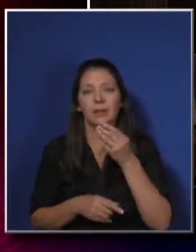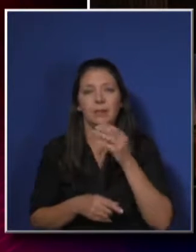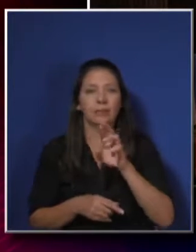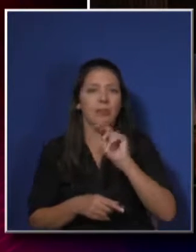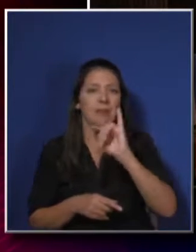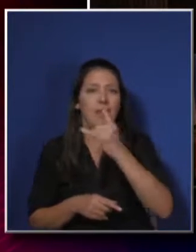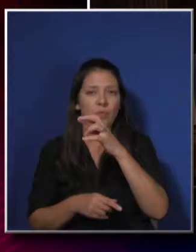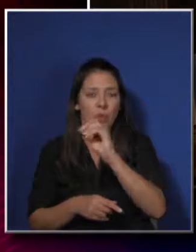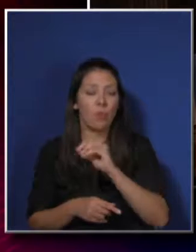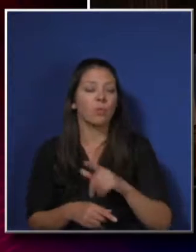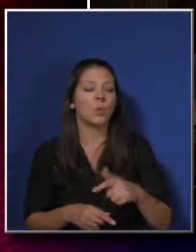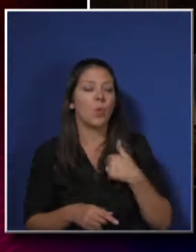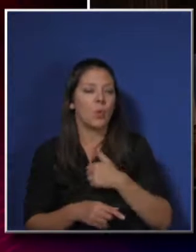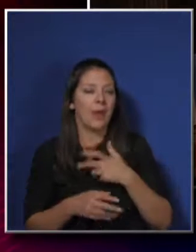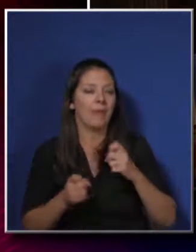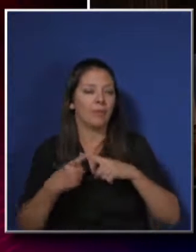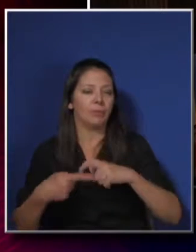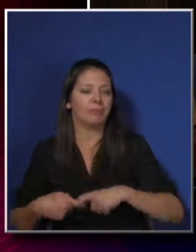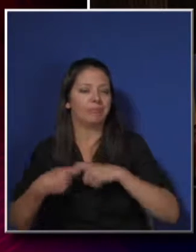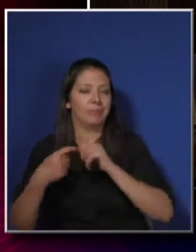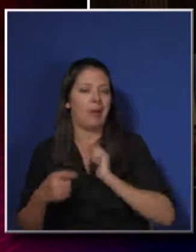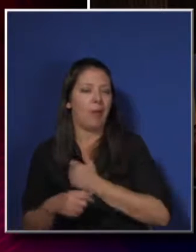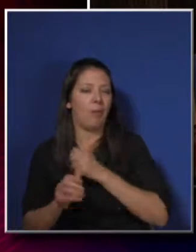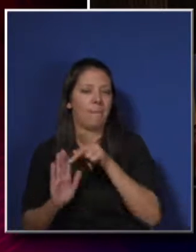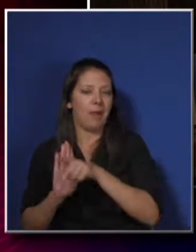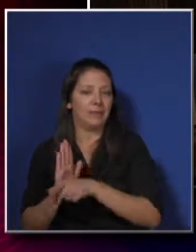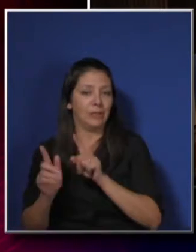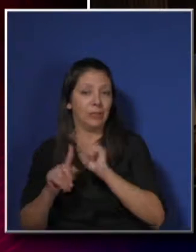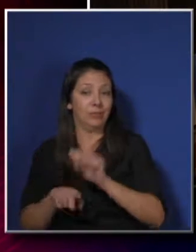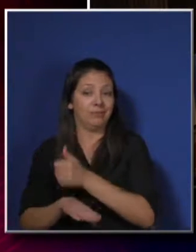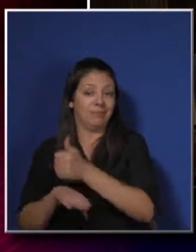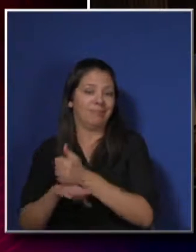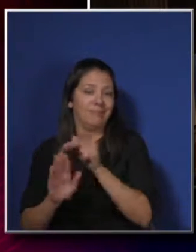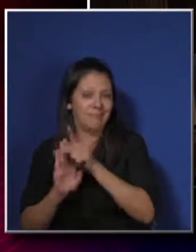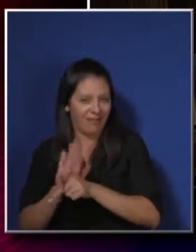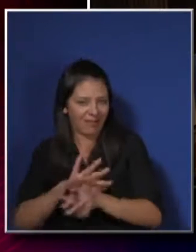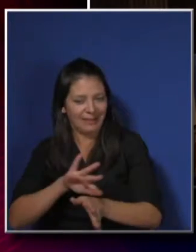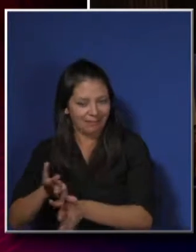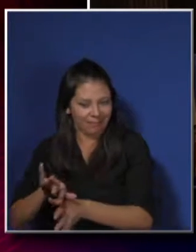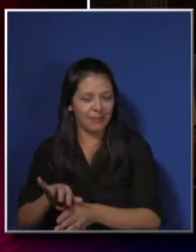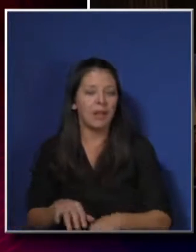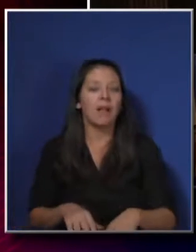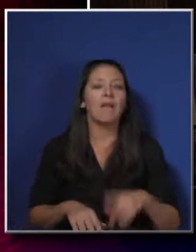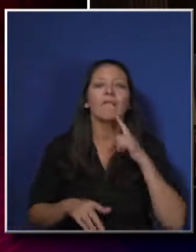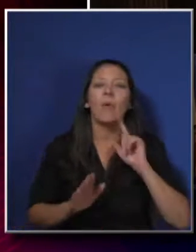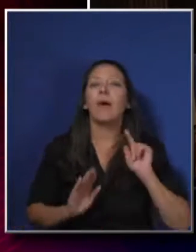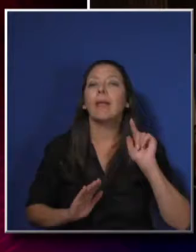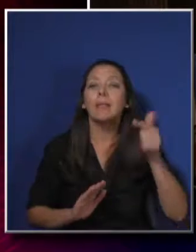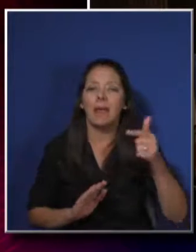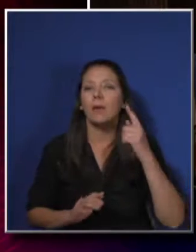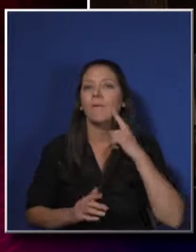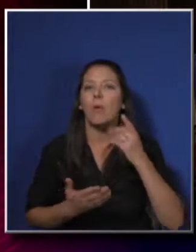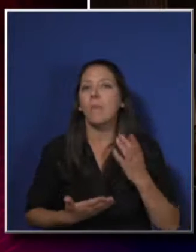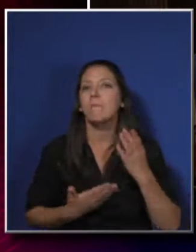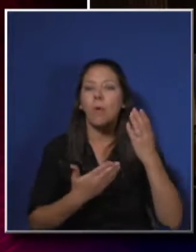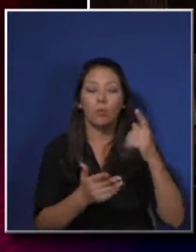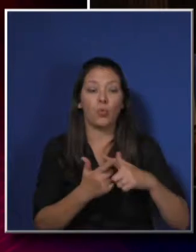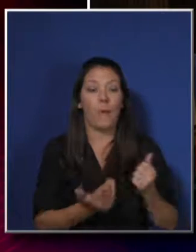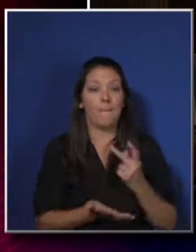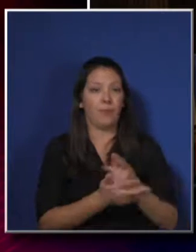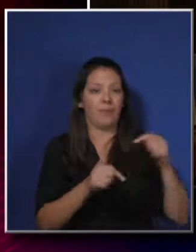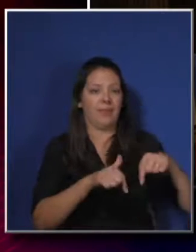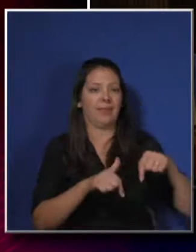our policy regarding policy implementation for the purposes of later entertaining a motion to approve this